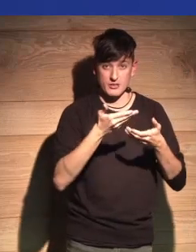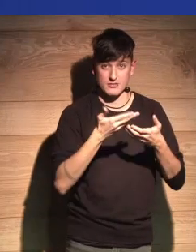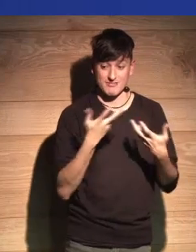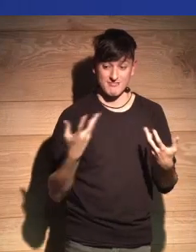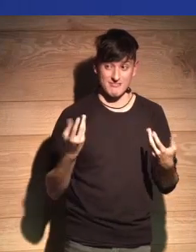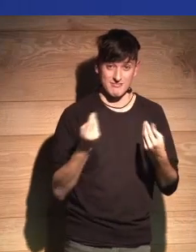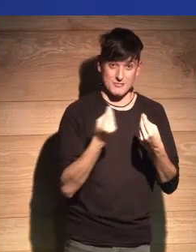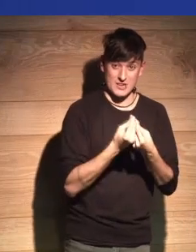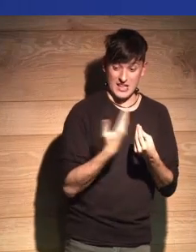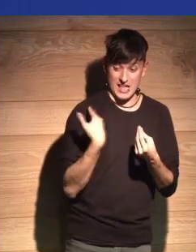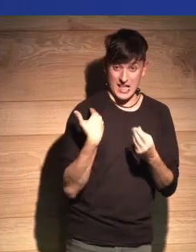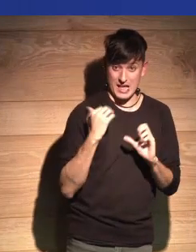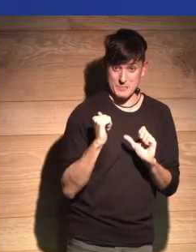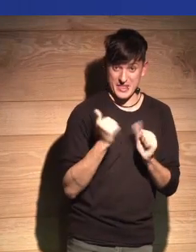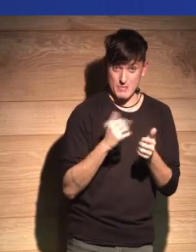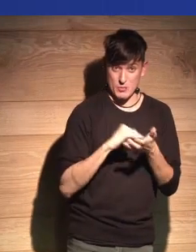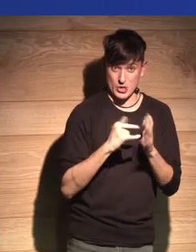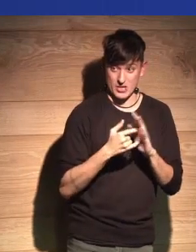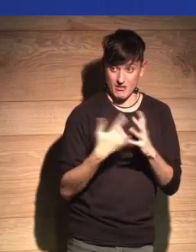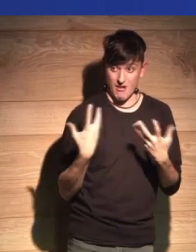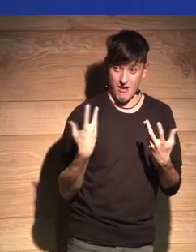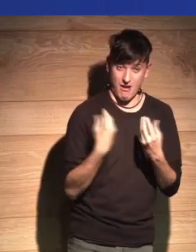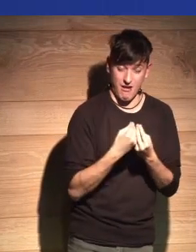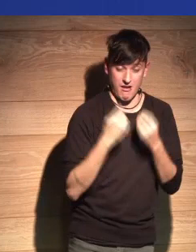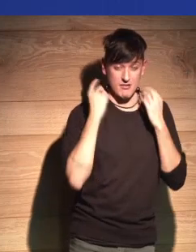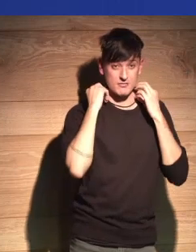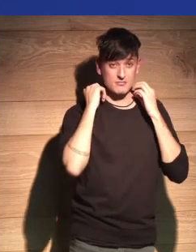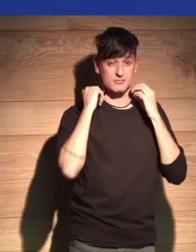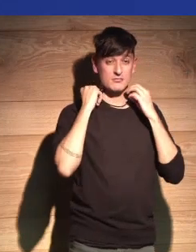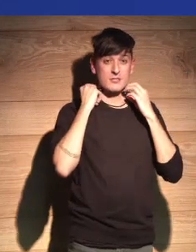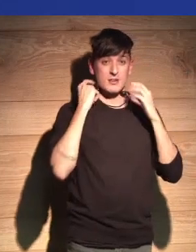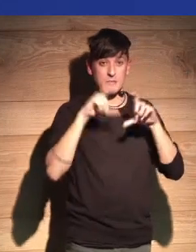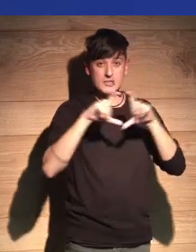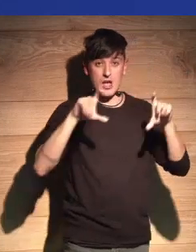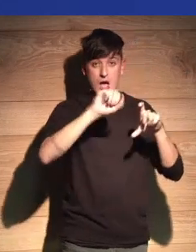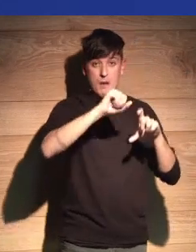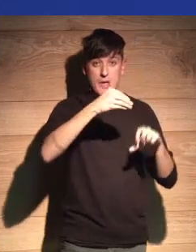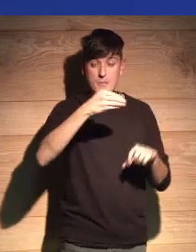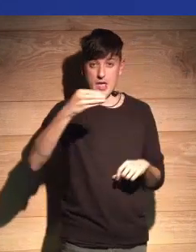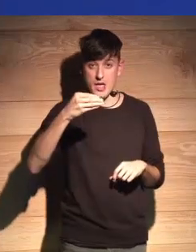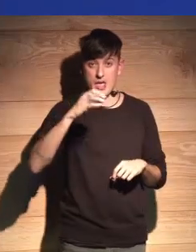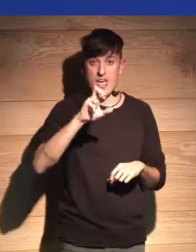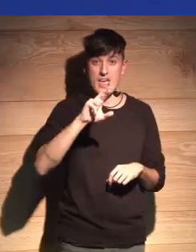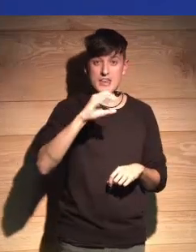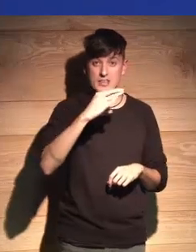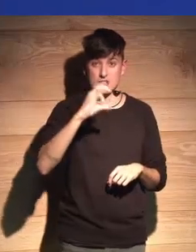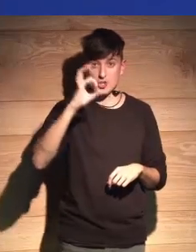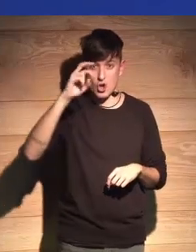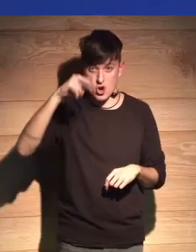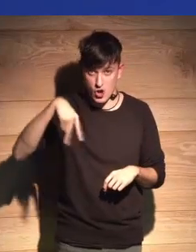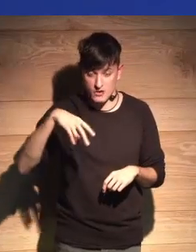to thank our collaborators who've been with us from the beginning. ABB,